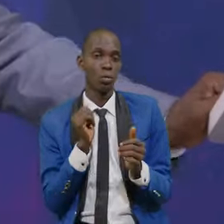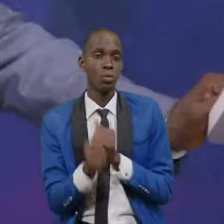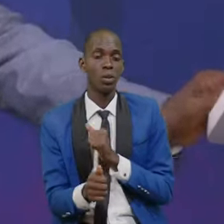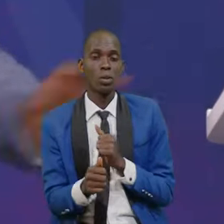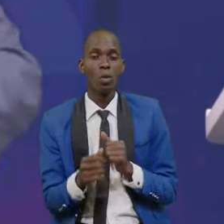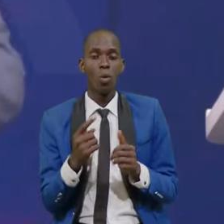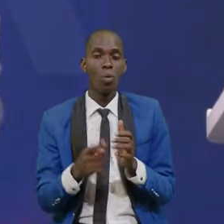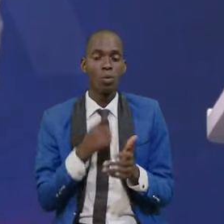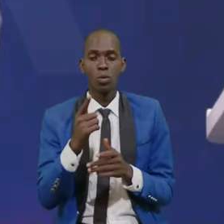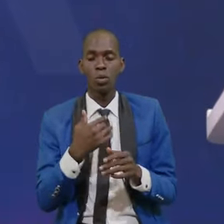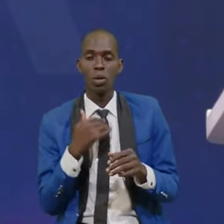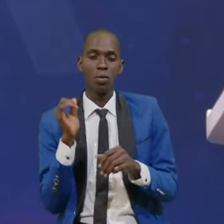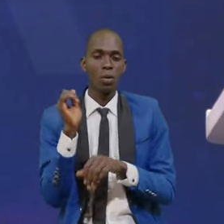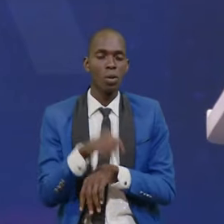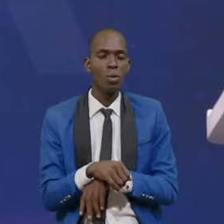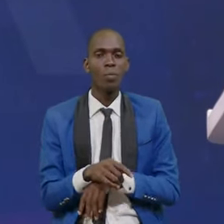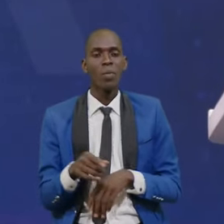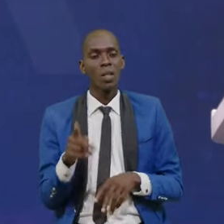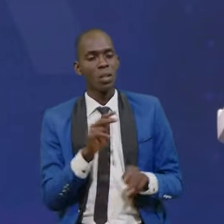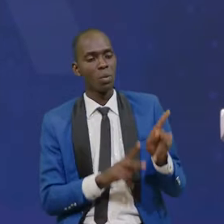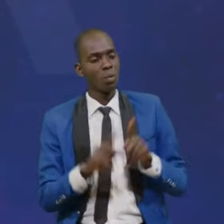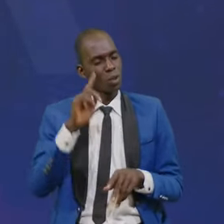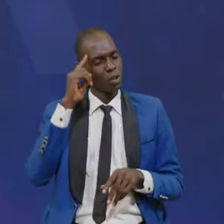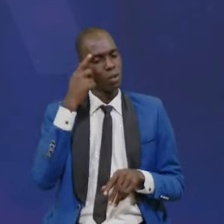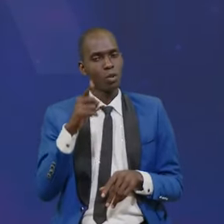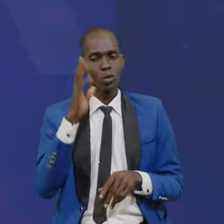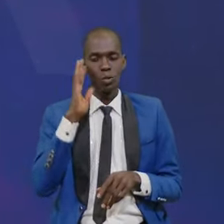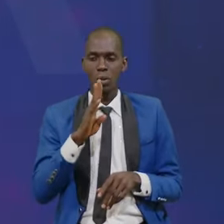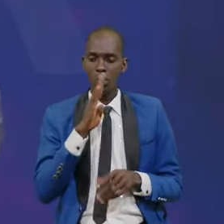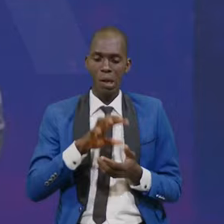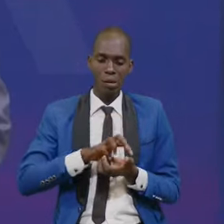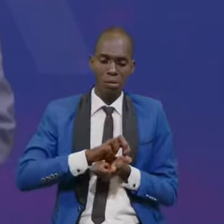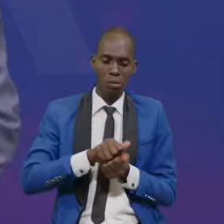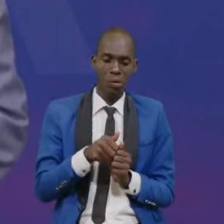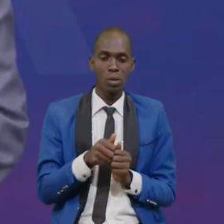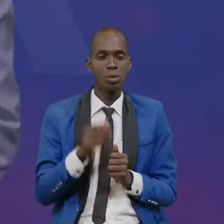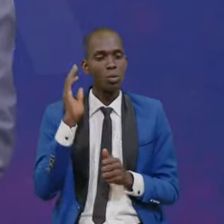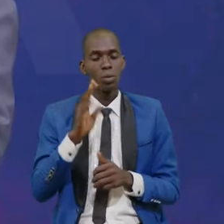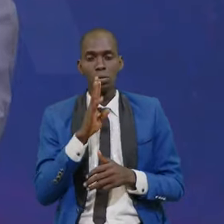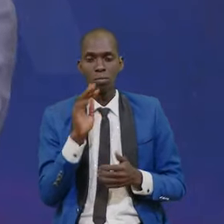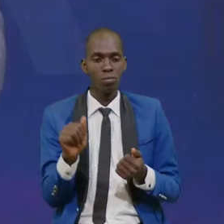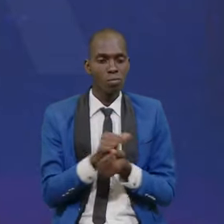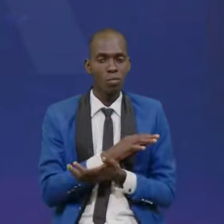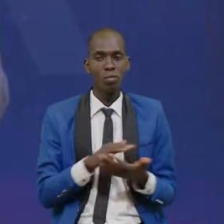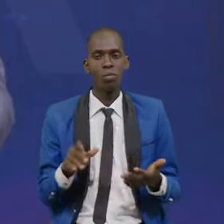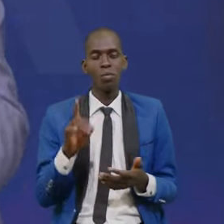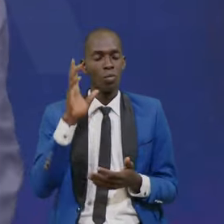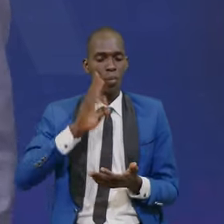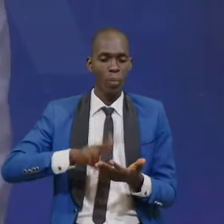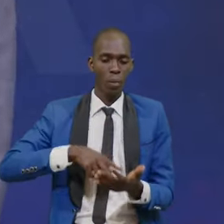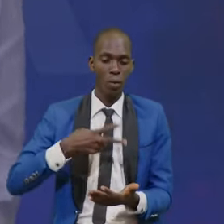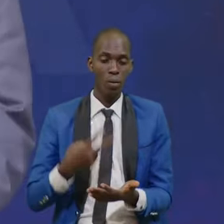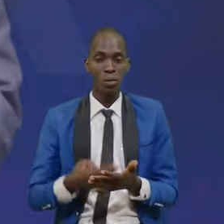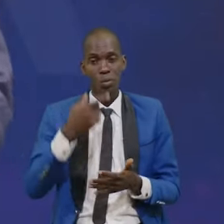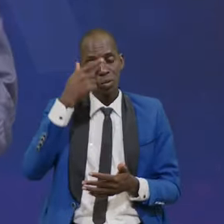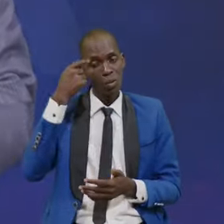the thought you will you'll be crushed, you'll cling, you'll cringe, you'll collapse because of